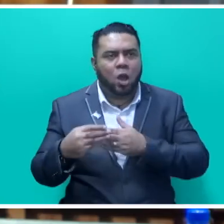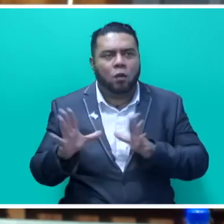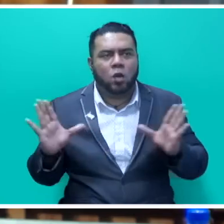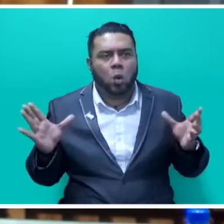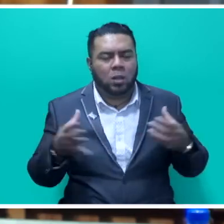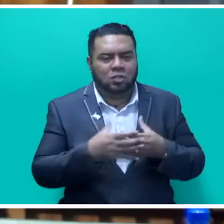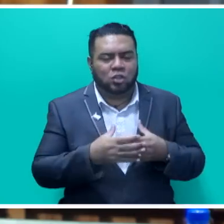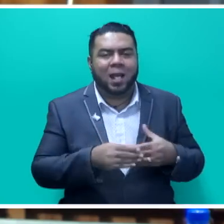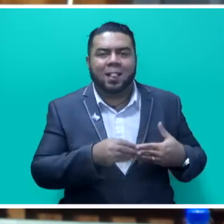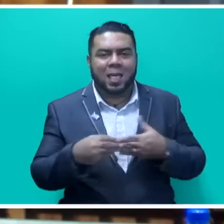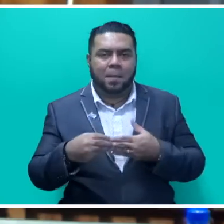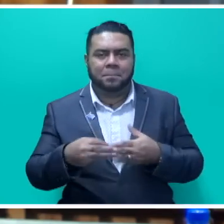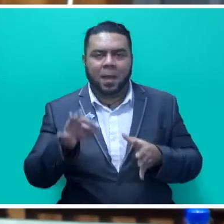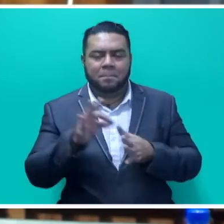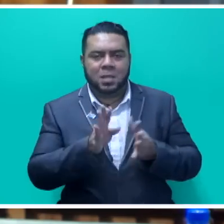by the Honorable Prime Minister.